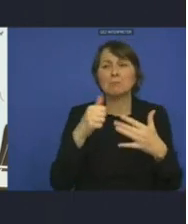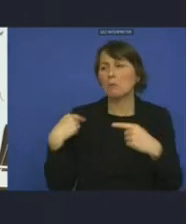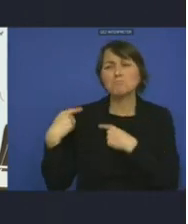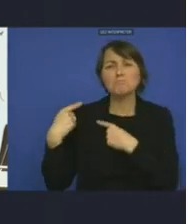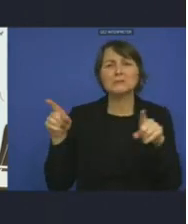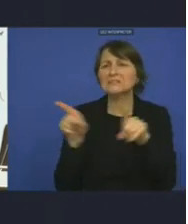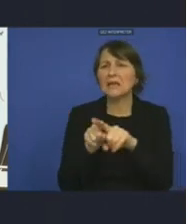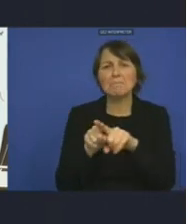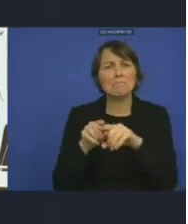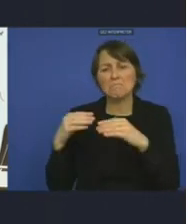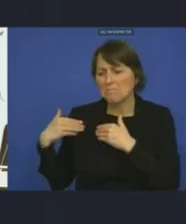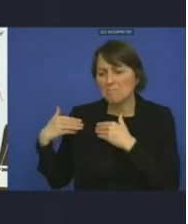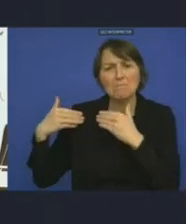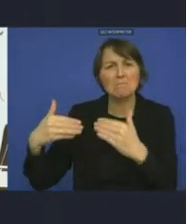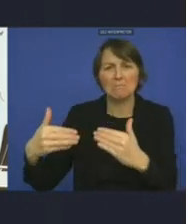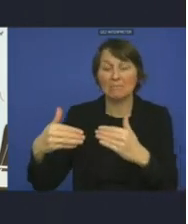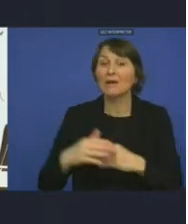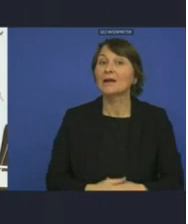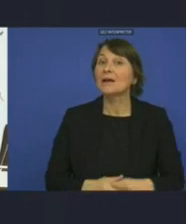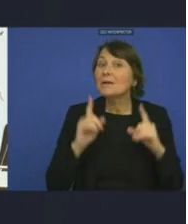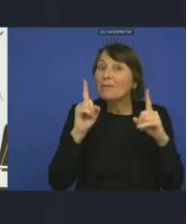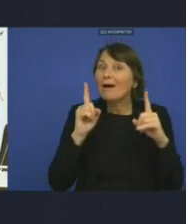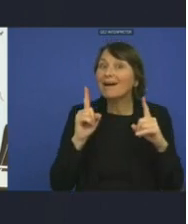change is in the right-hand side